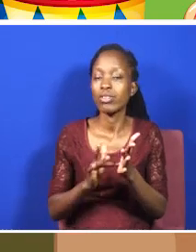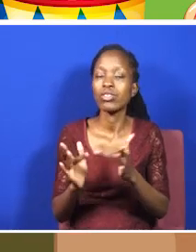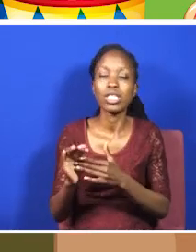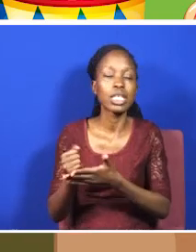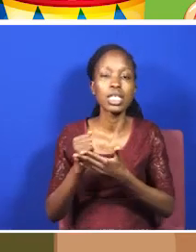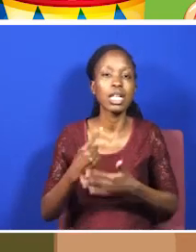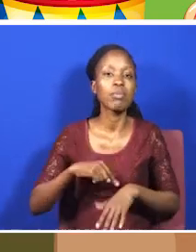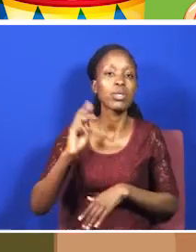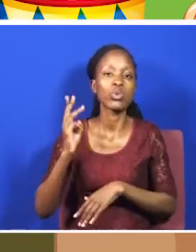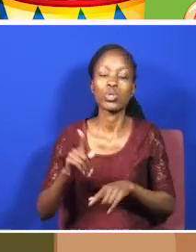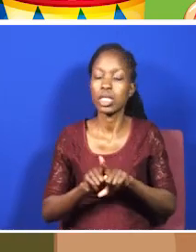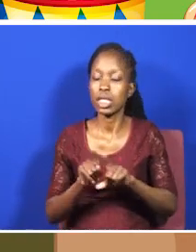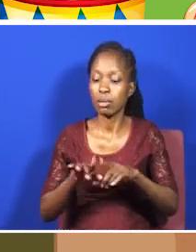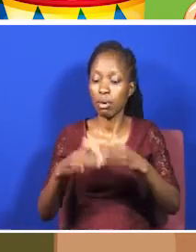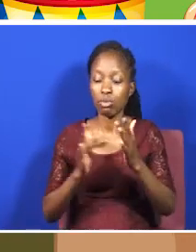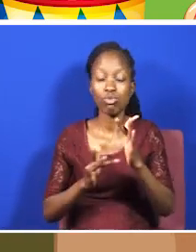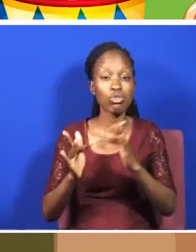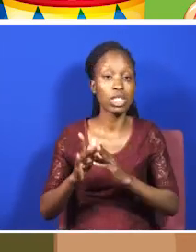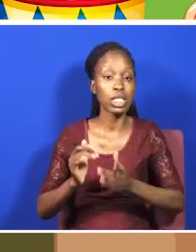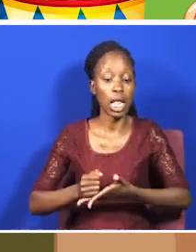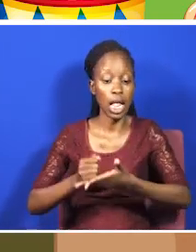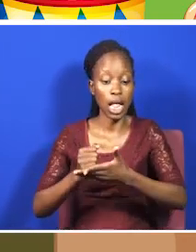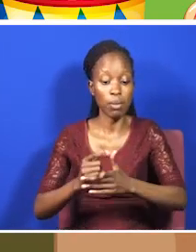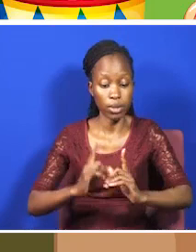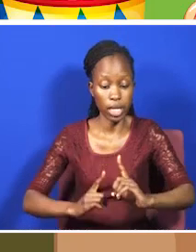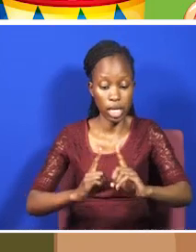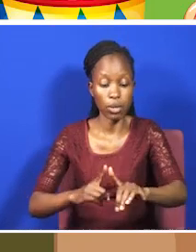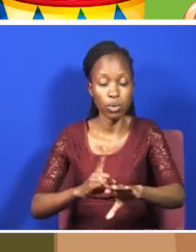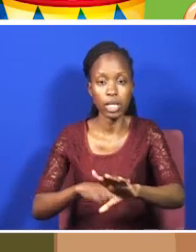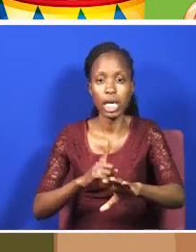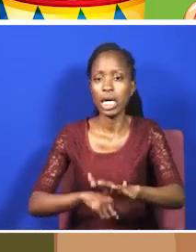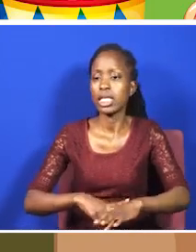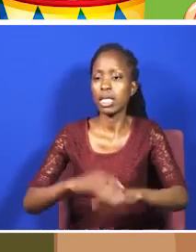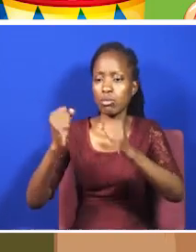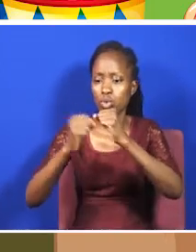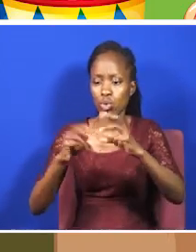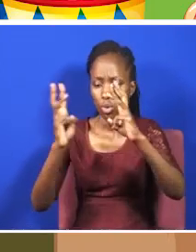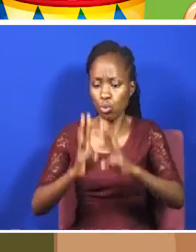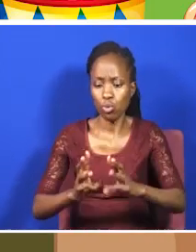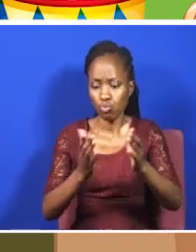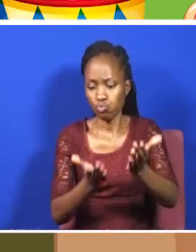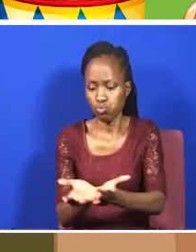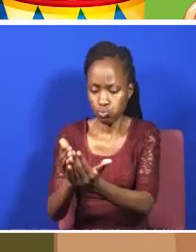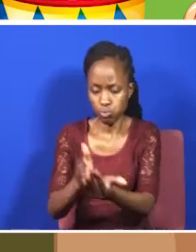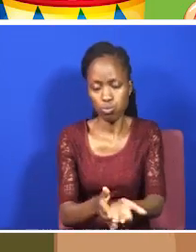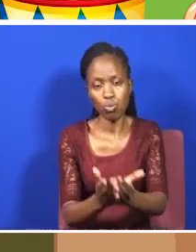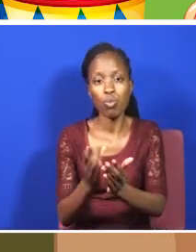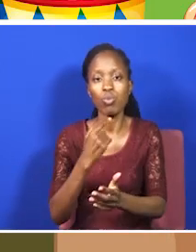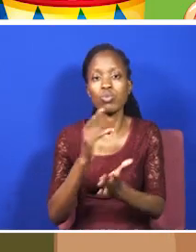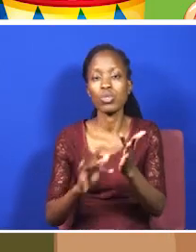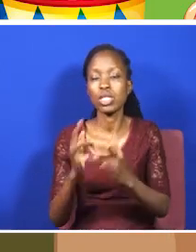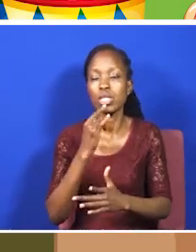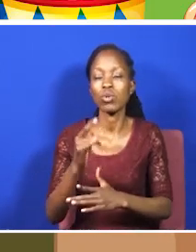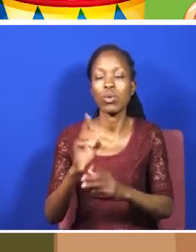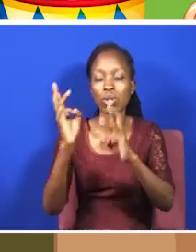is always there and he is going to help us. The same way when there was a storm, he stood